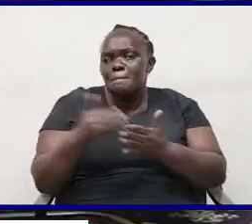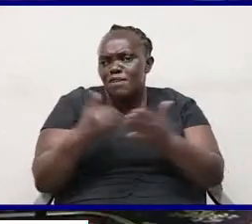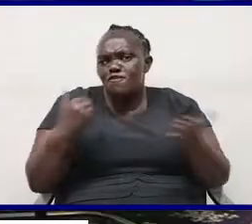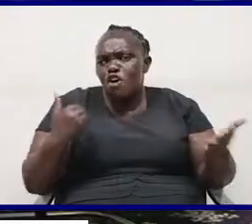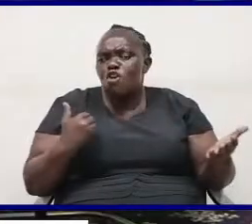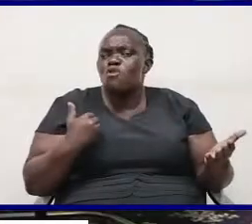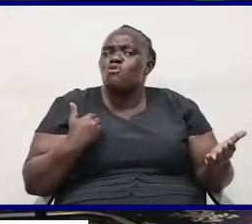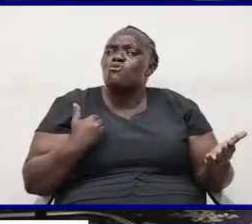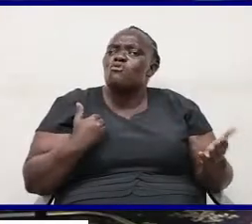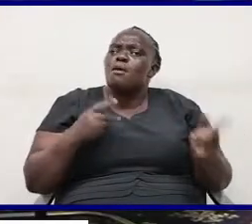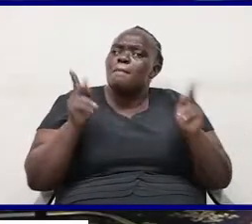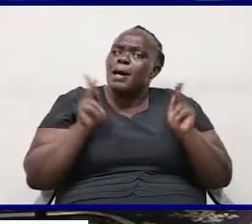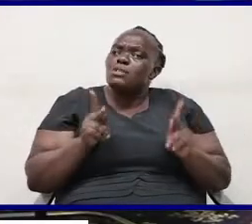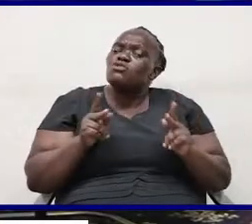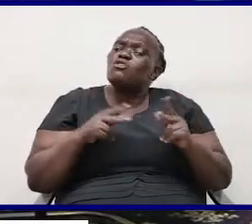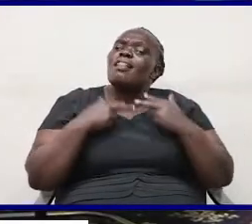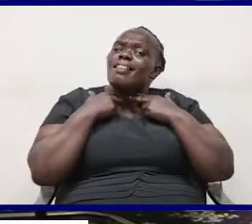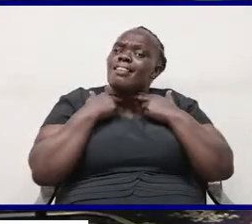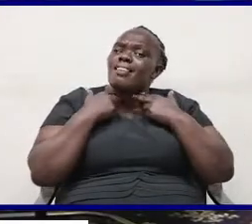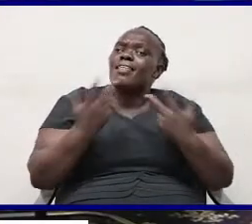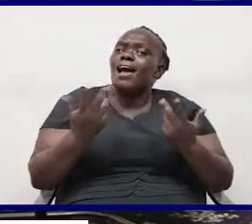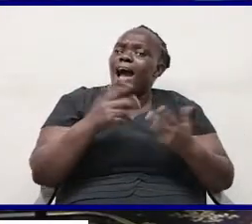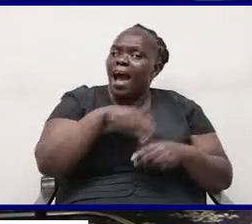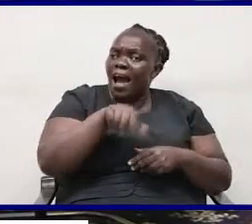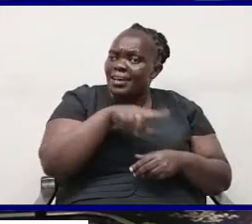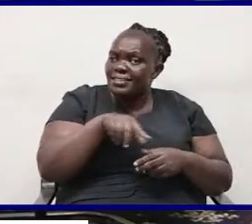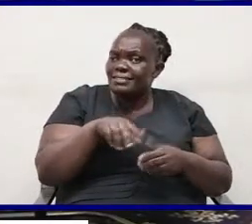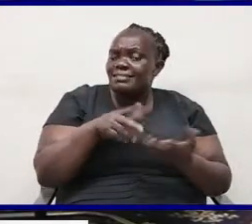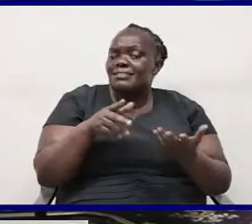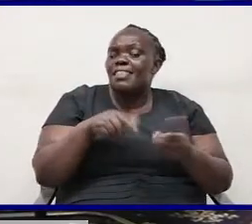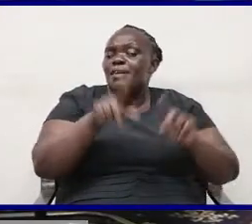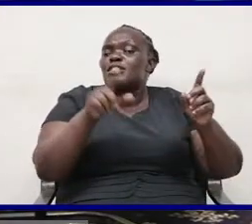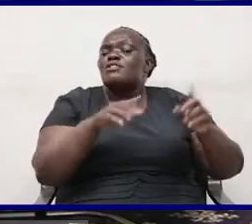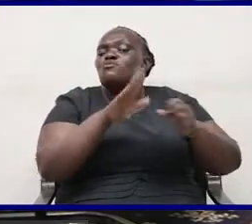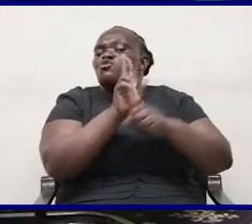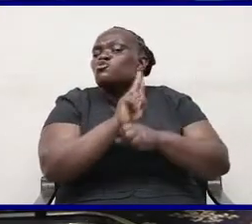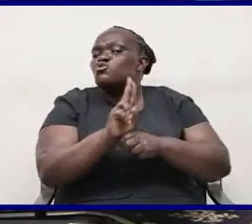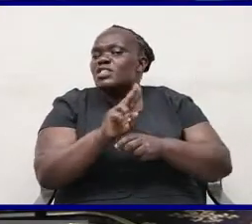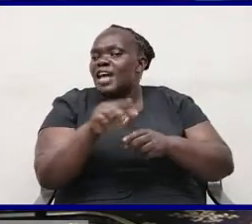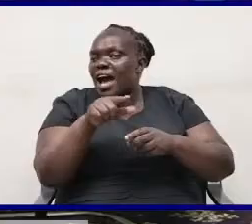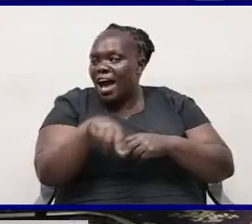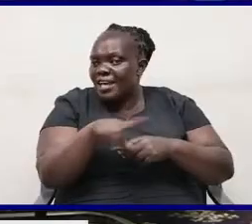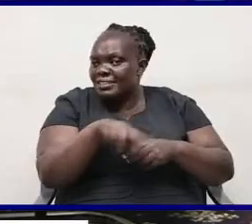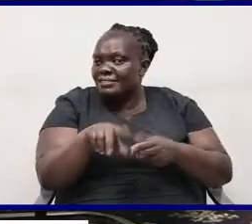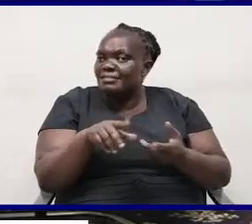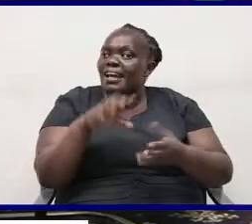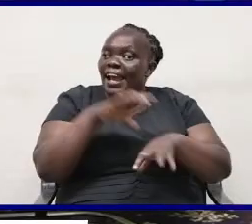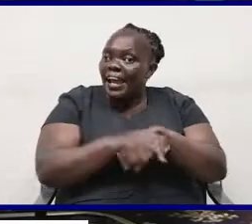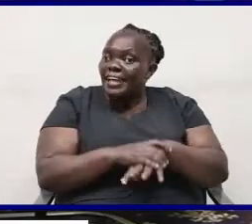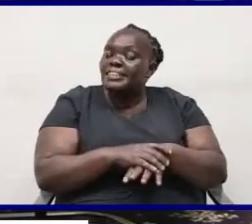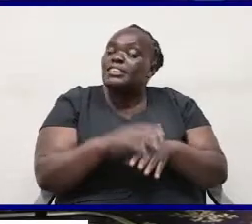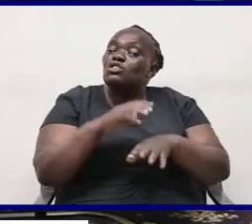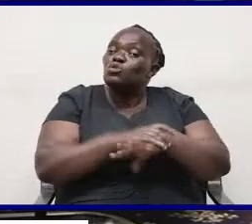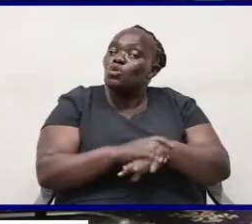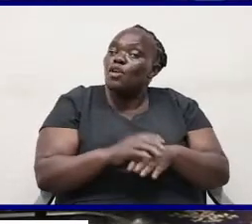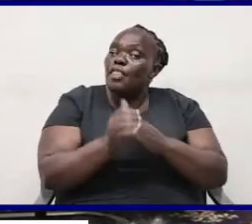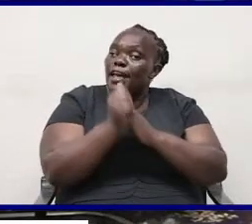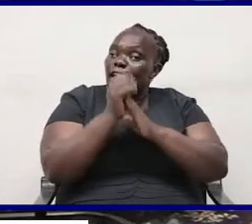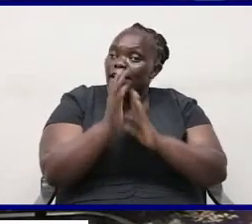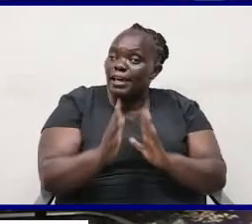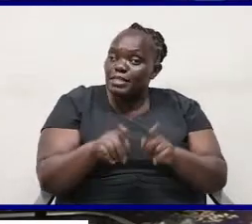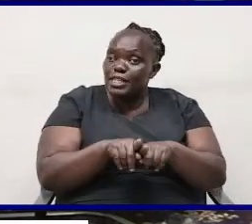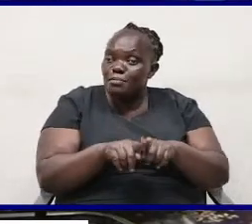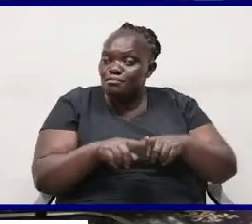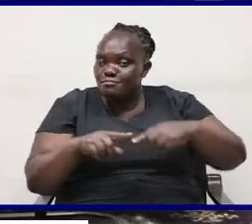vassal we were kind of vassal state where it's for extraction purposes. For extraction purposes. And when we took on the leadership,